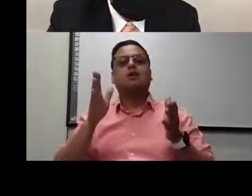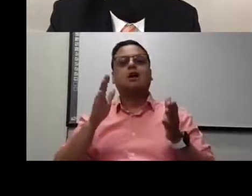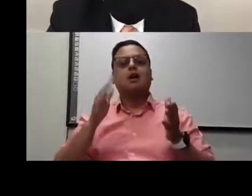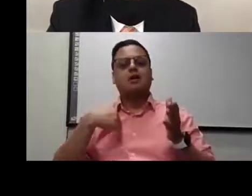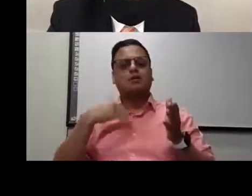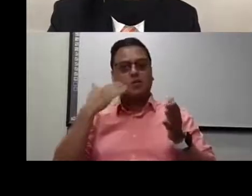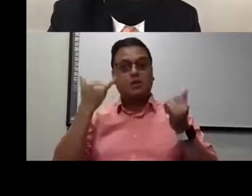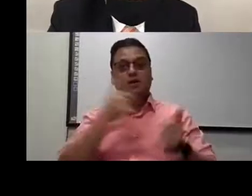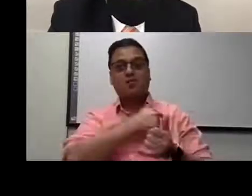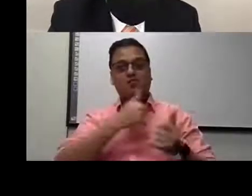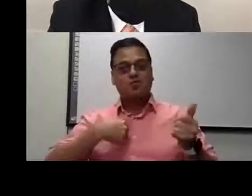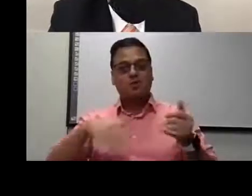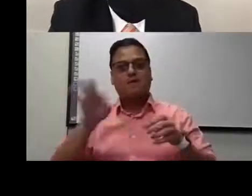vote.